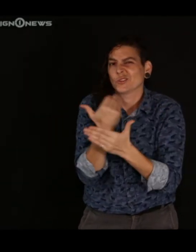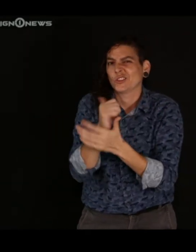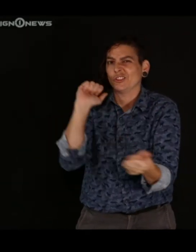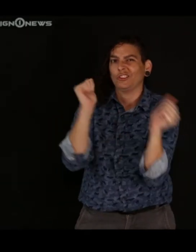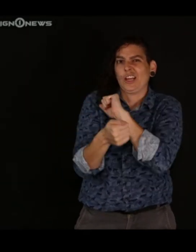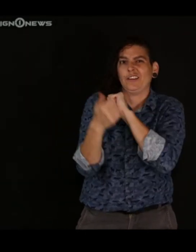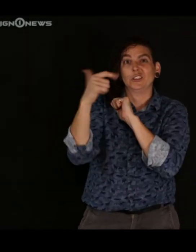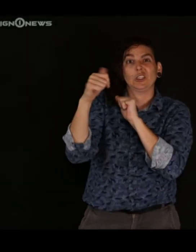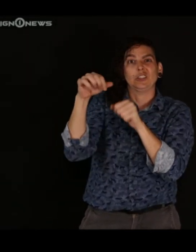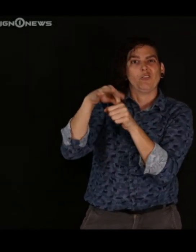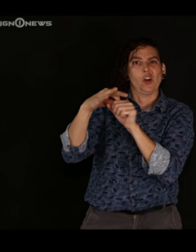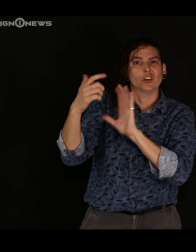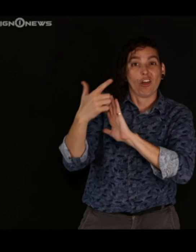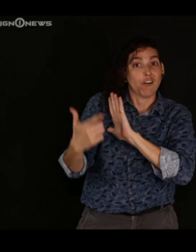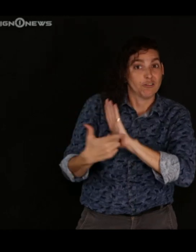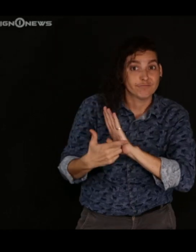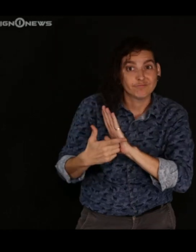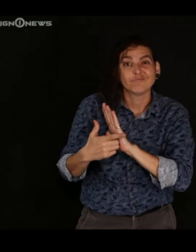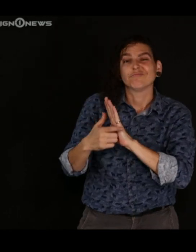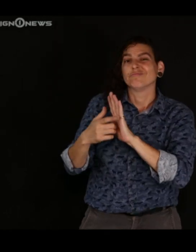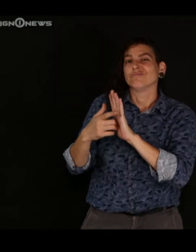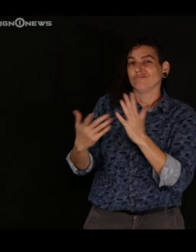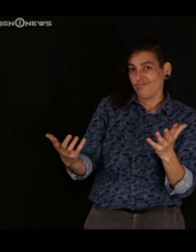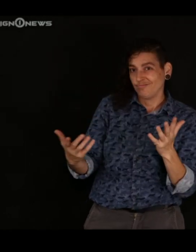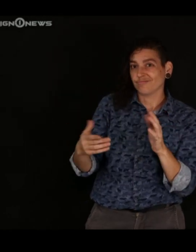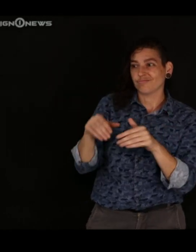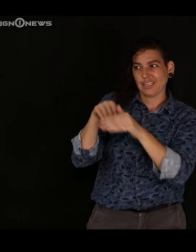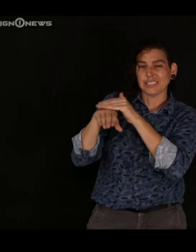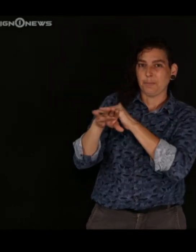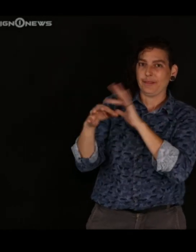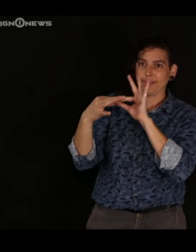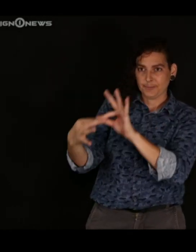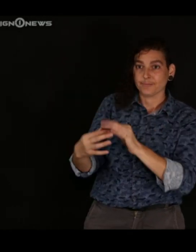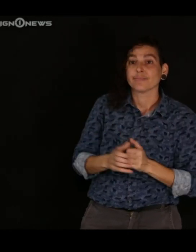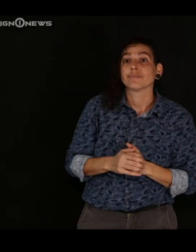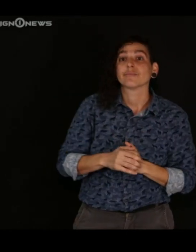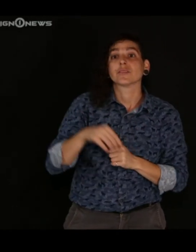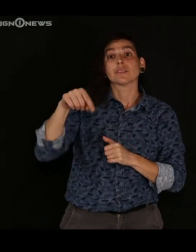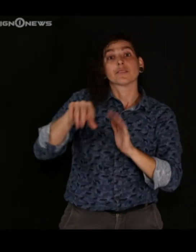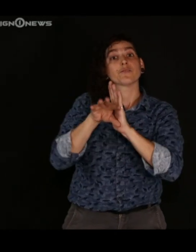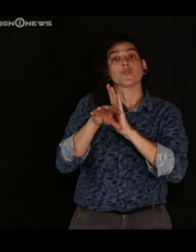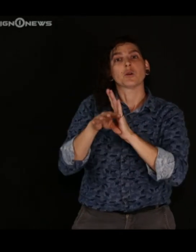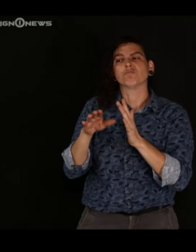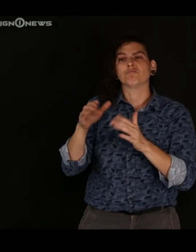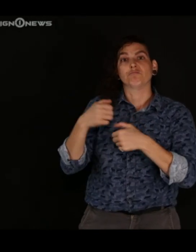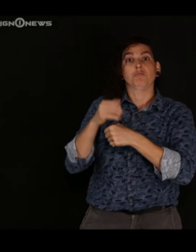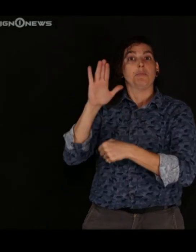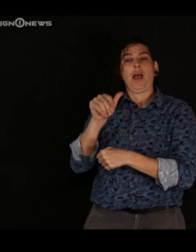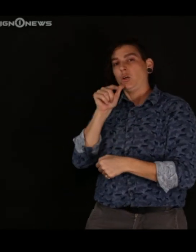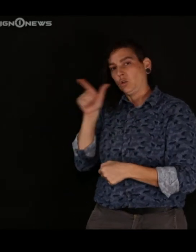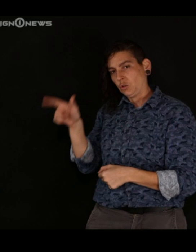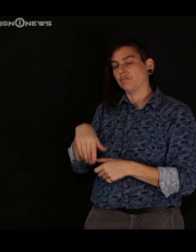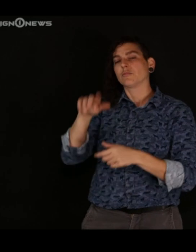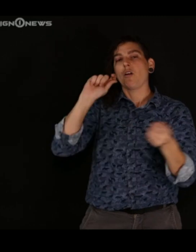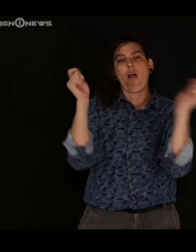change and the new Georgia laws about voting accessibility. This video was made by Uniting for